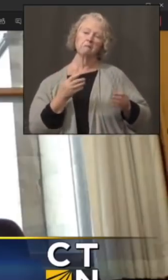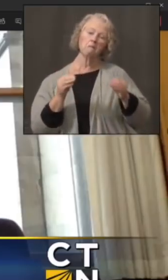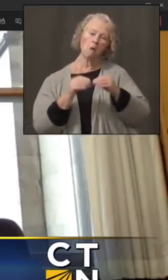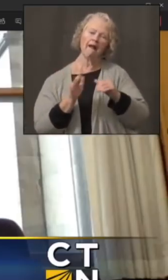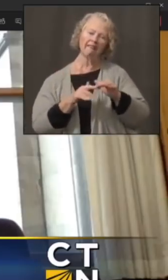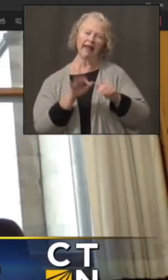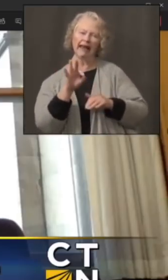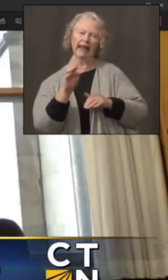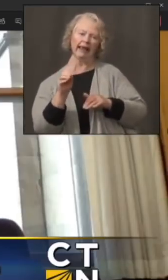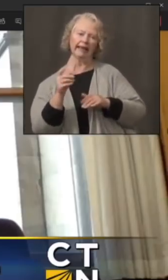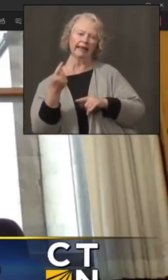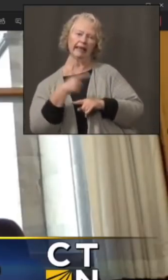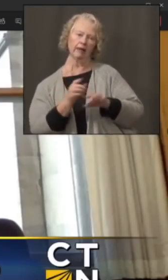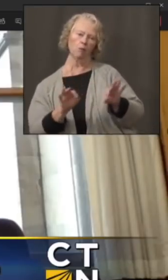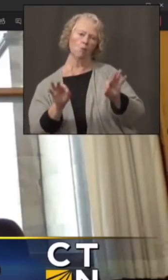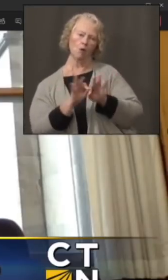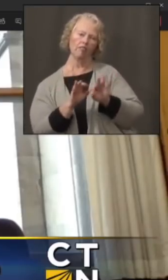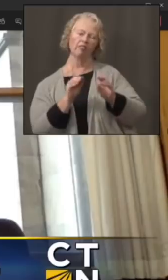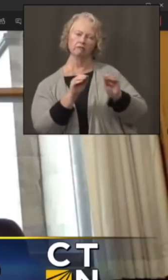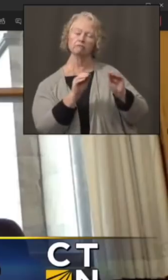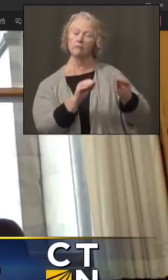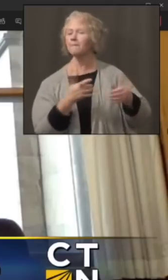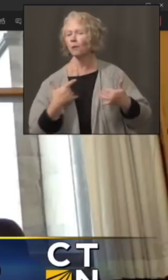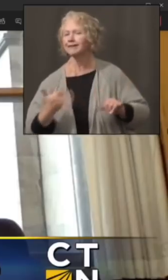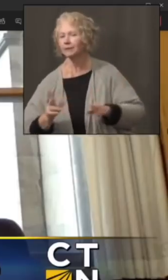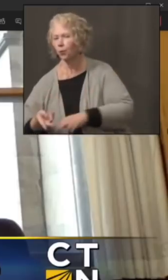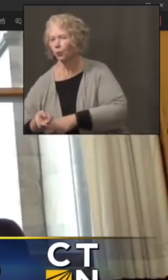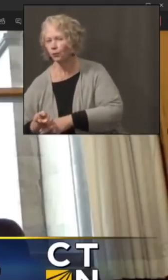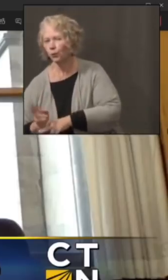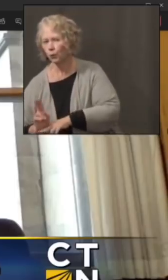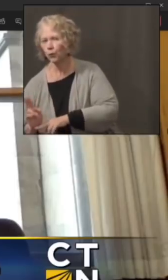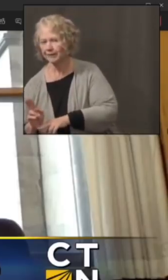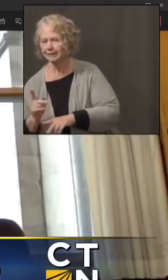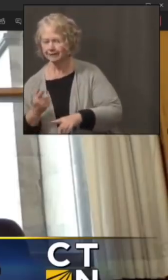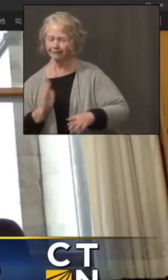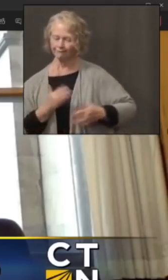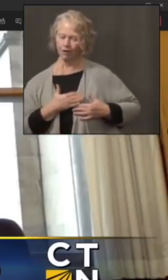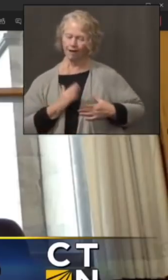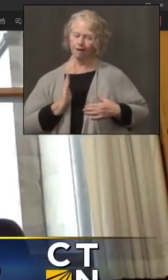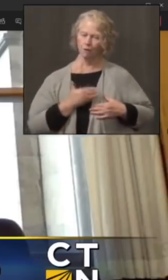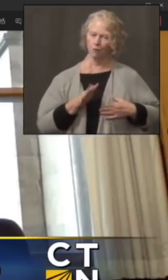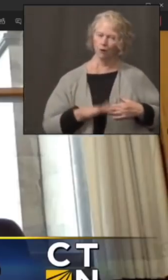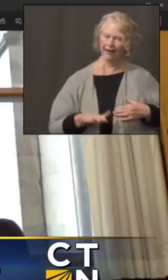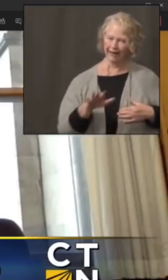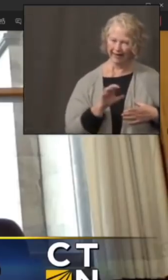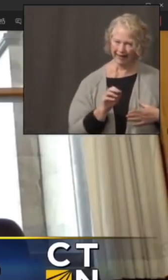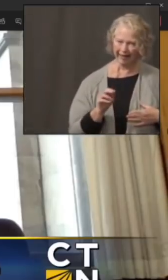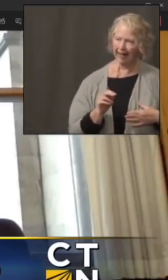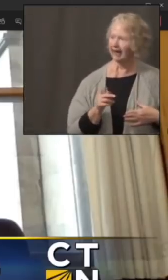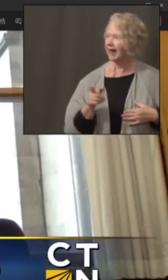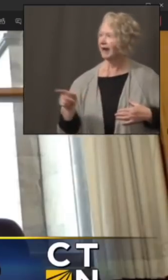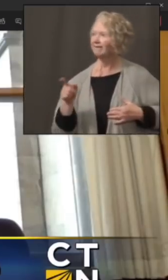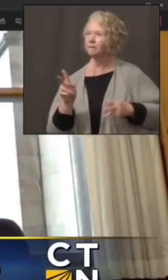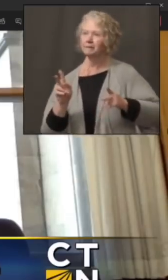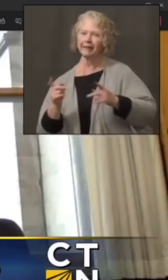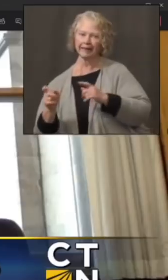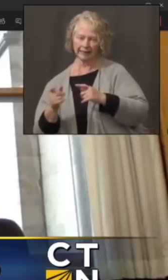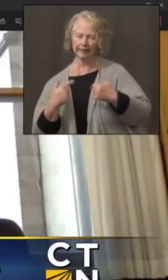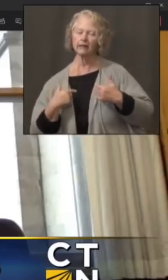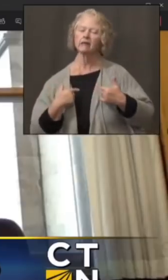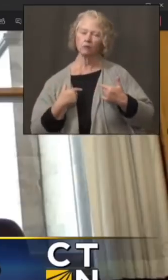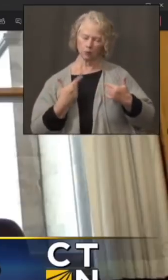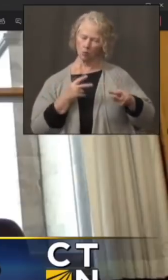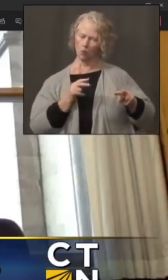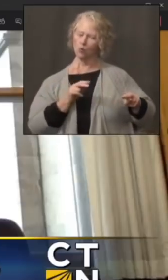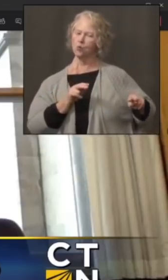categories. And of course, we continue to use PPE both for our own state operations and where mutual aid is required. So we're staying on